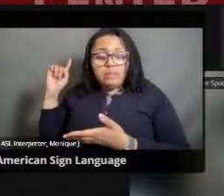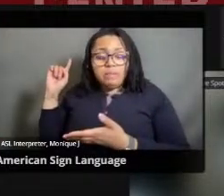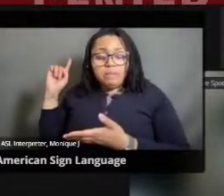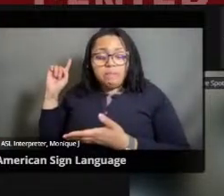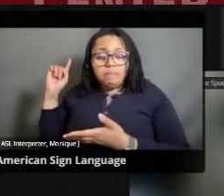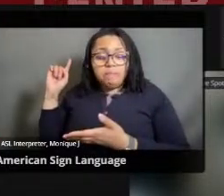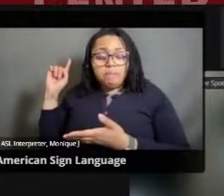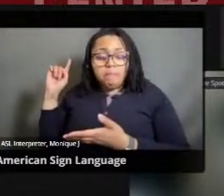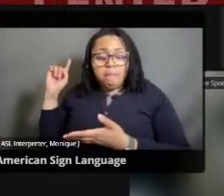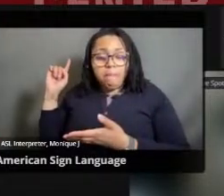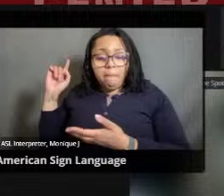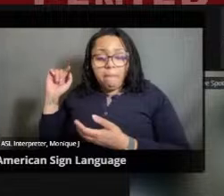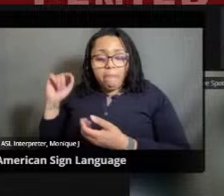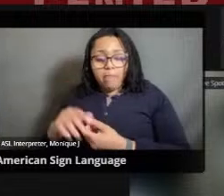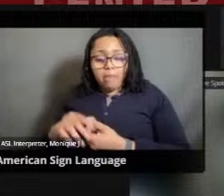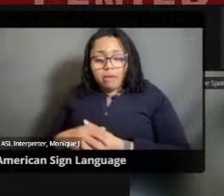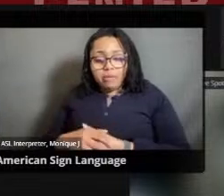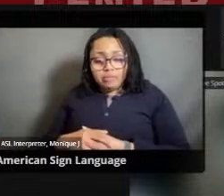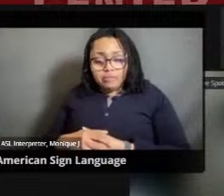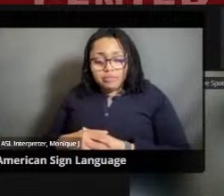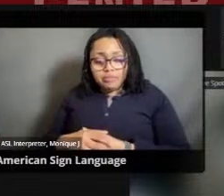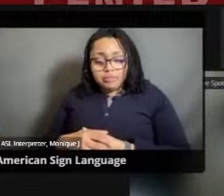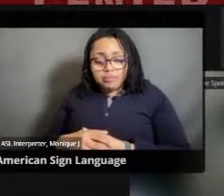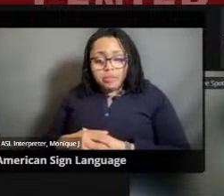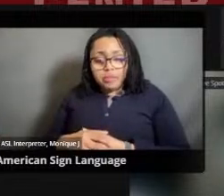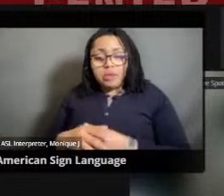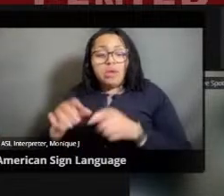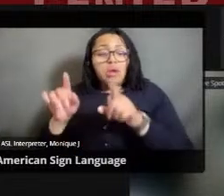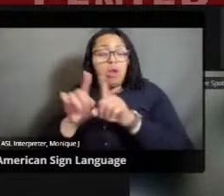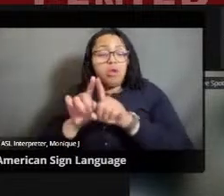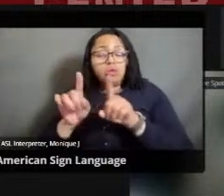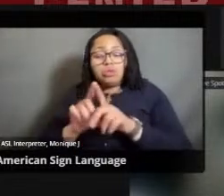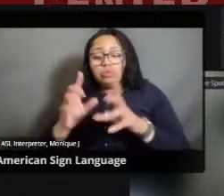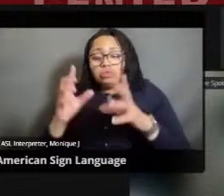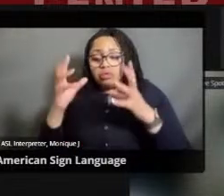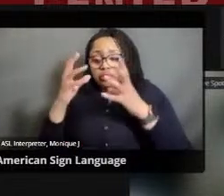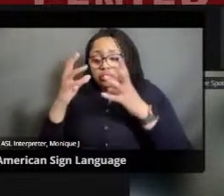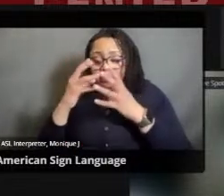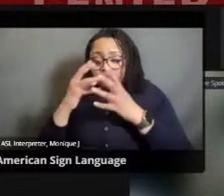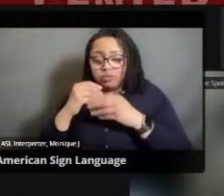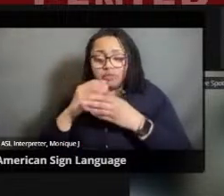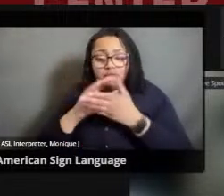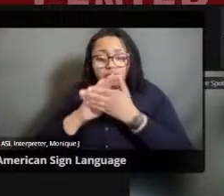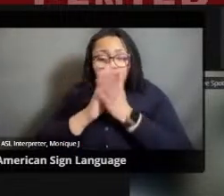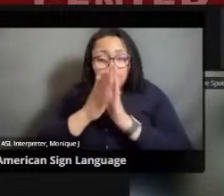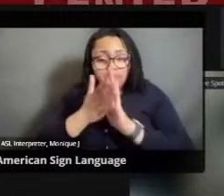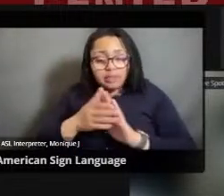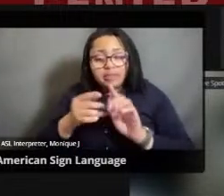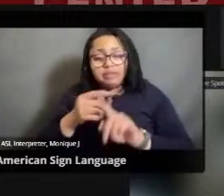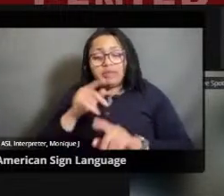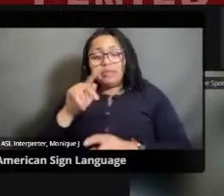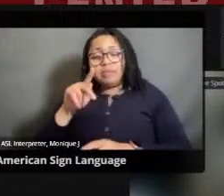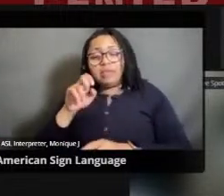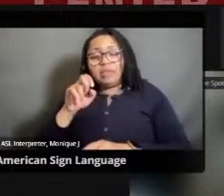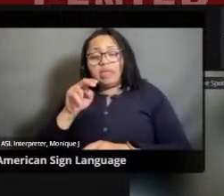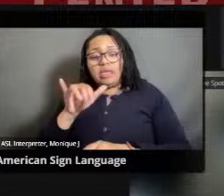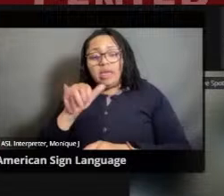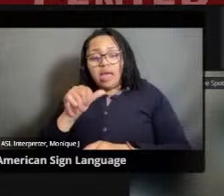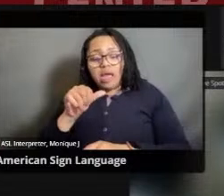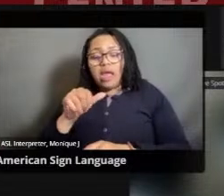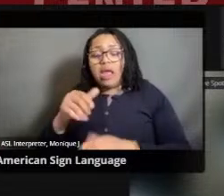beautiful peace from Kenya Alcocer. Happy Easter, and may today, with